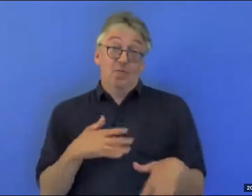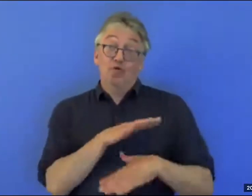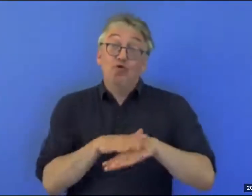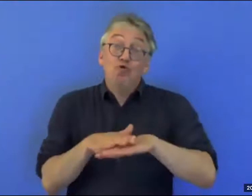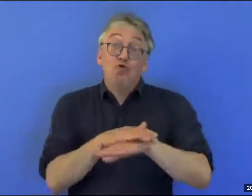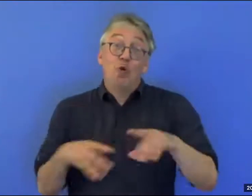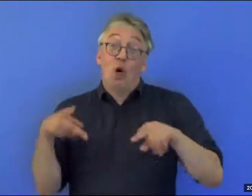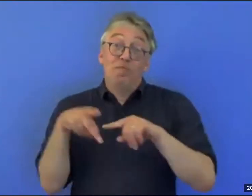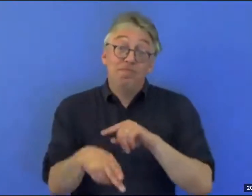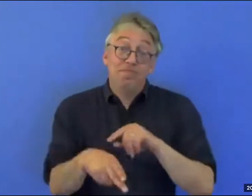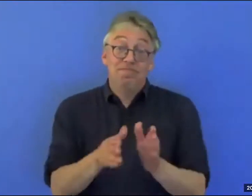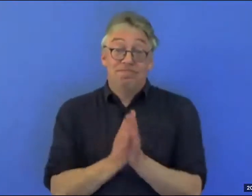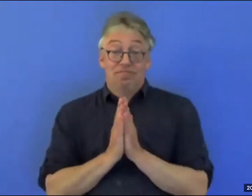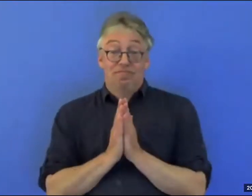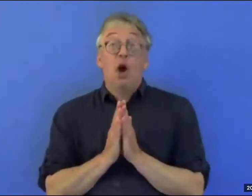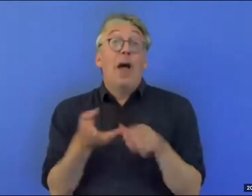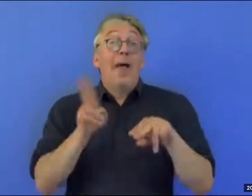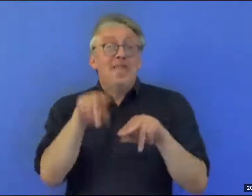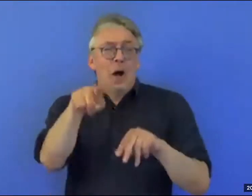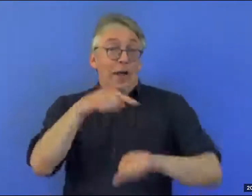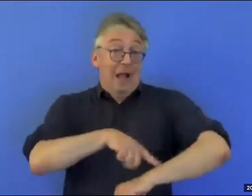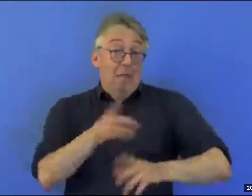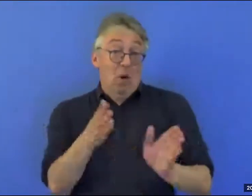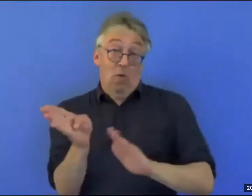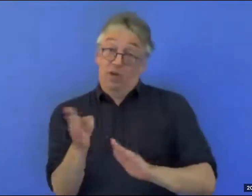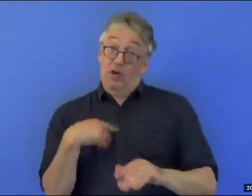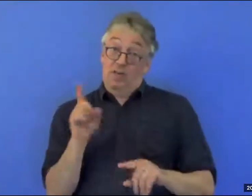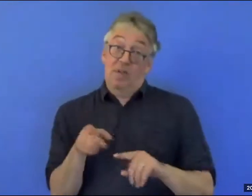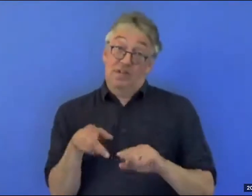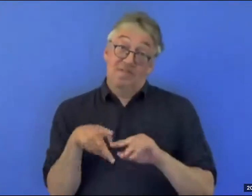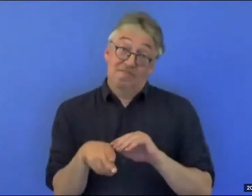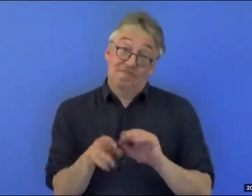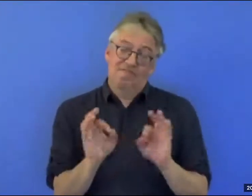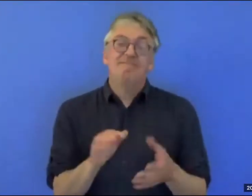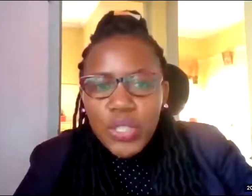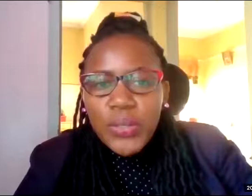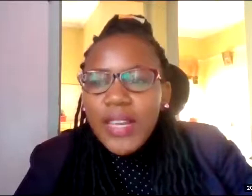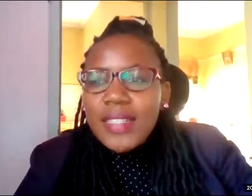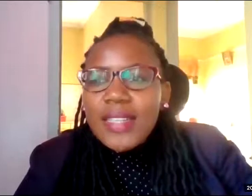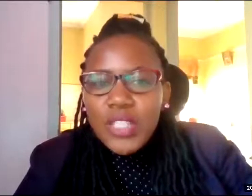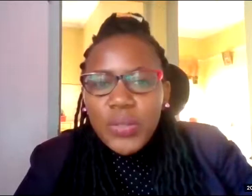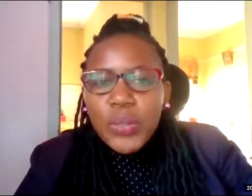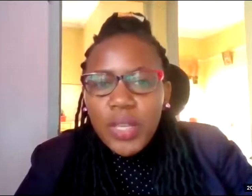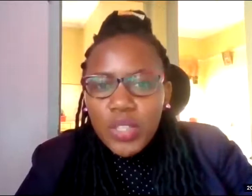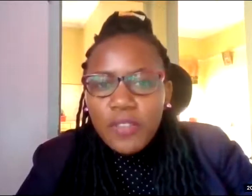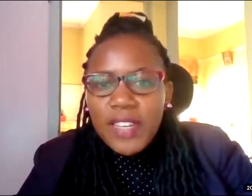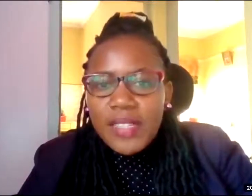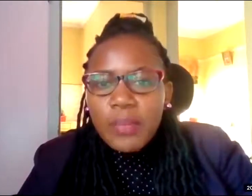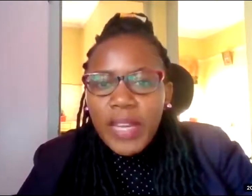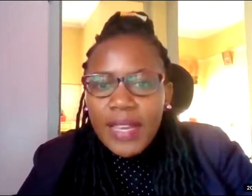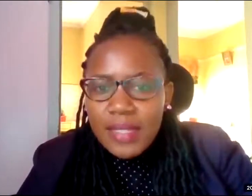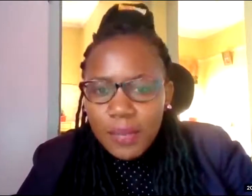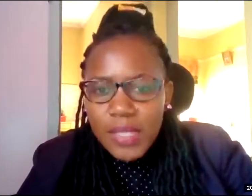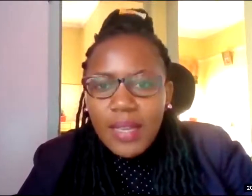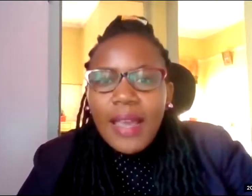time allocated. I would now like to introduce a session on how new and existing national and international education